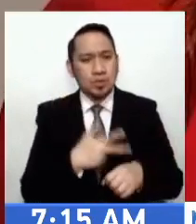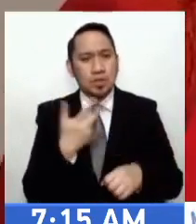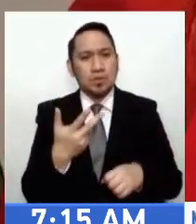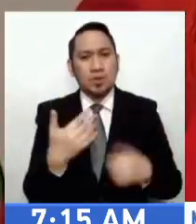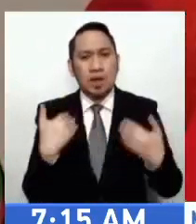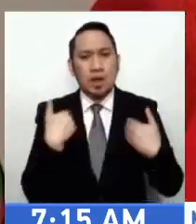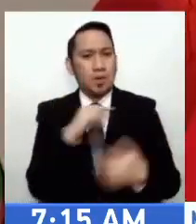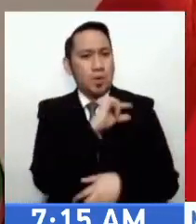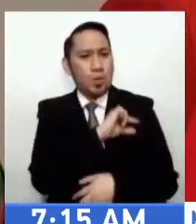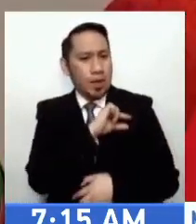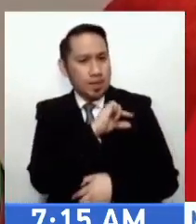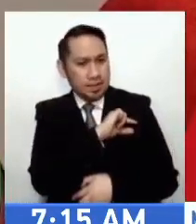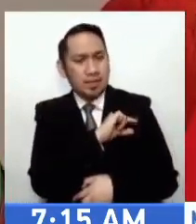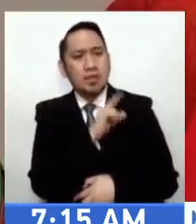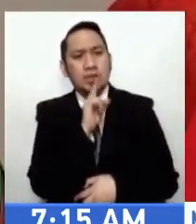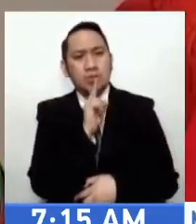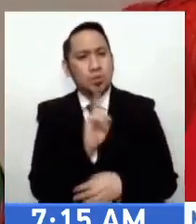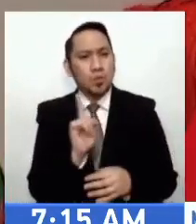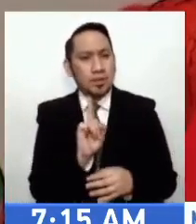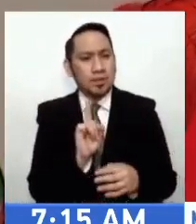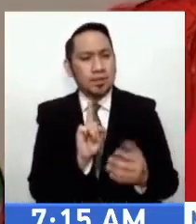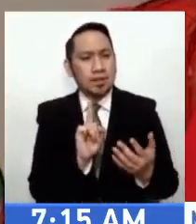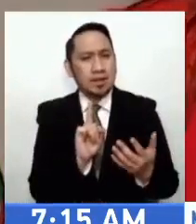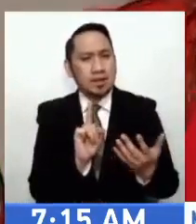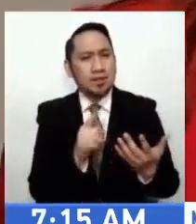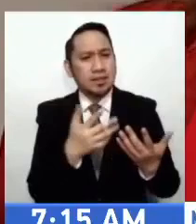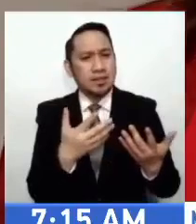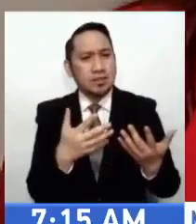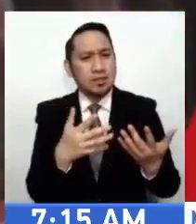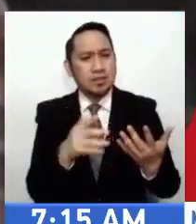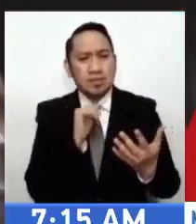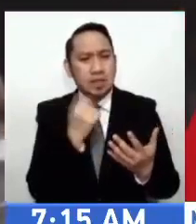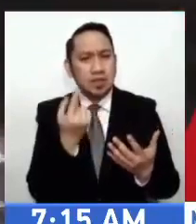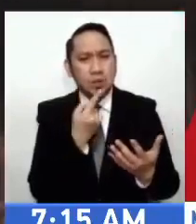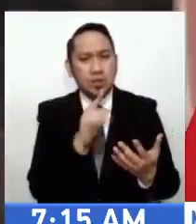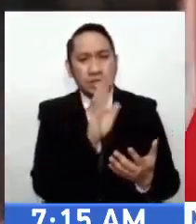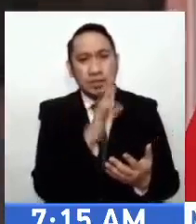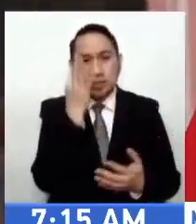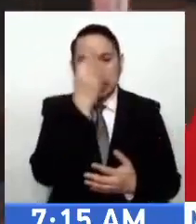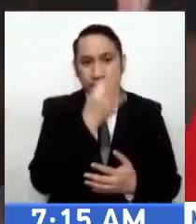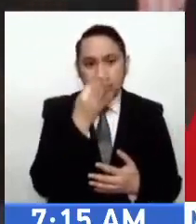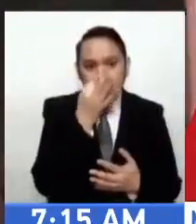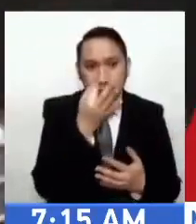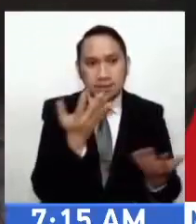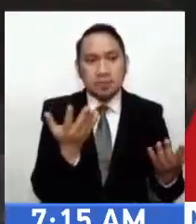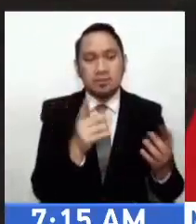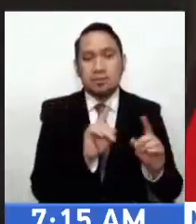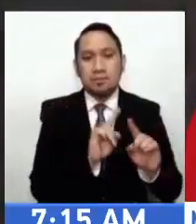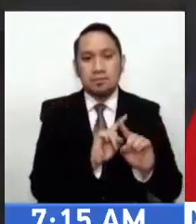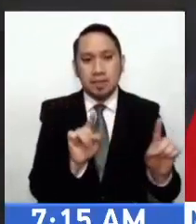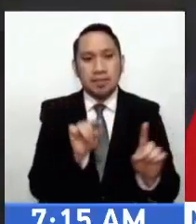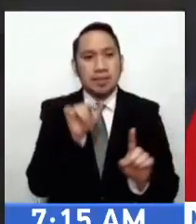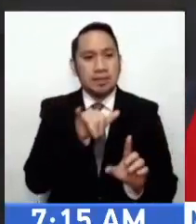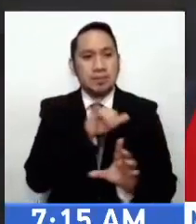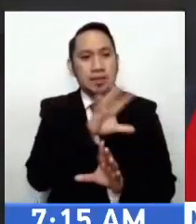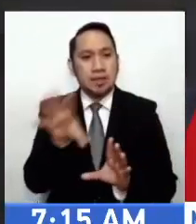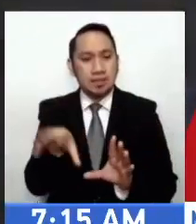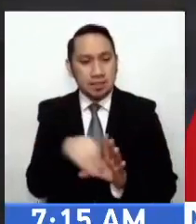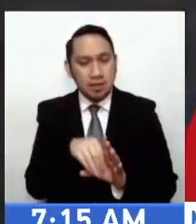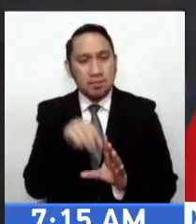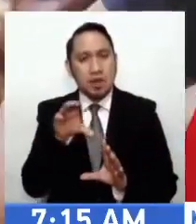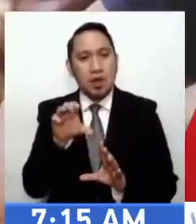will be like. He's not just the face of his documentaries, he's really part of the content. Since he joined us